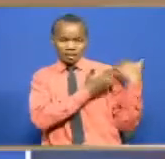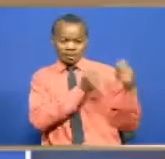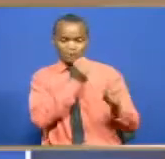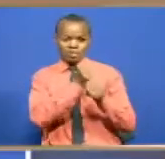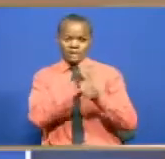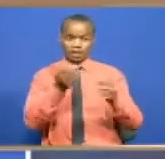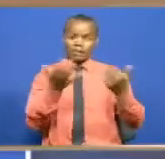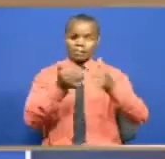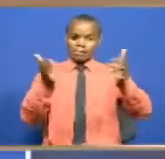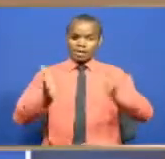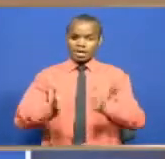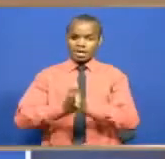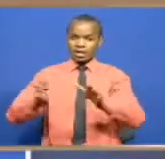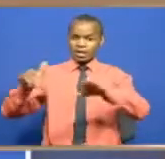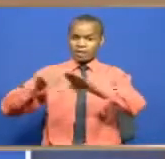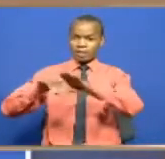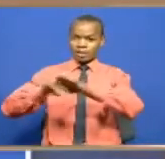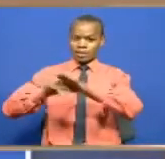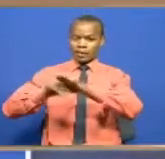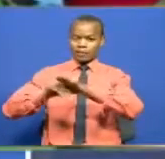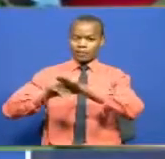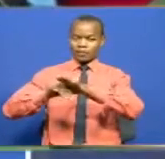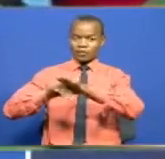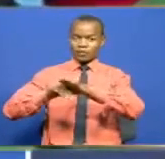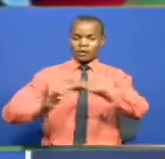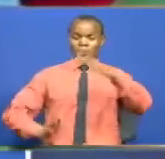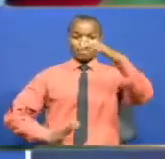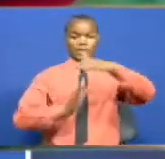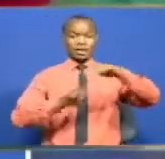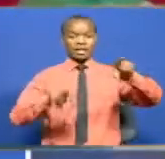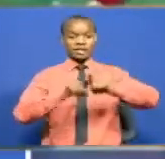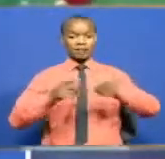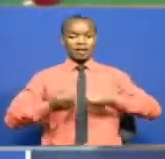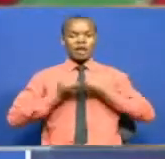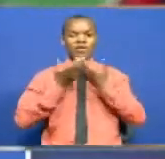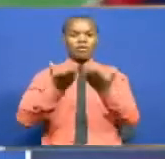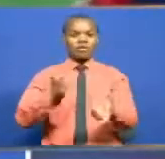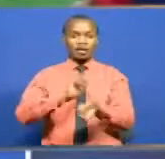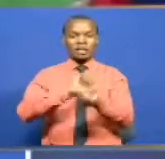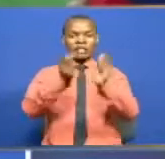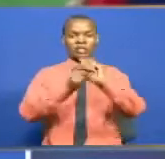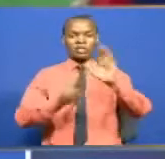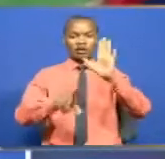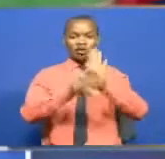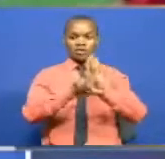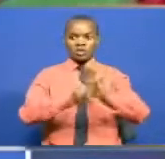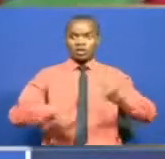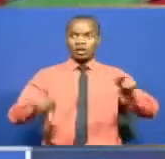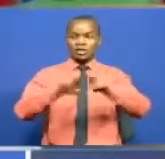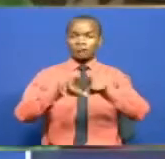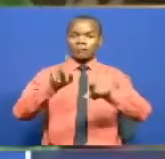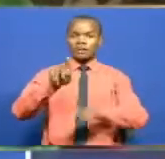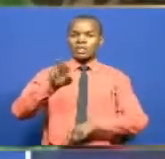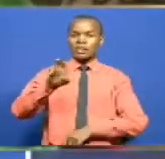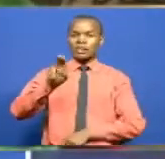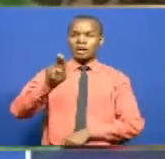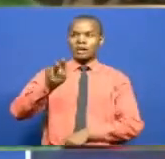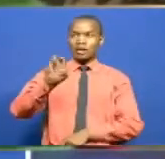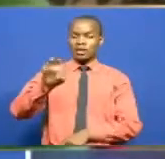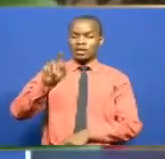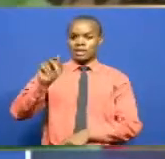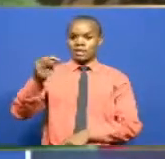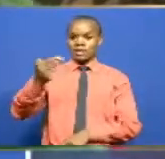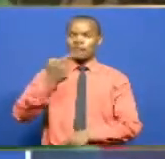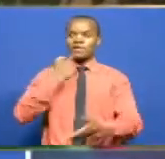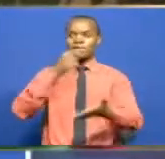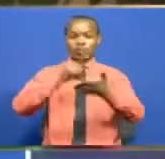the members of the technical bench up to date on the ever-changing laws of the game. Midfielder Kenneth Muguna says such a